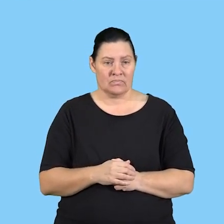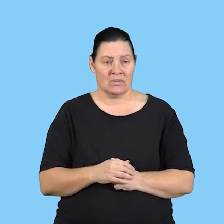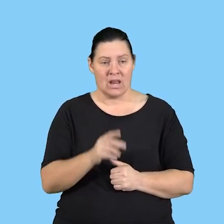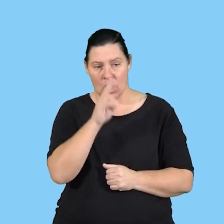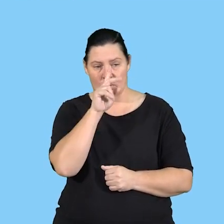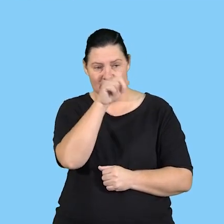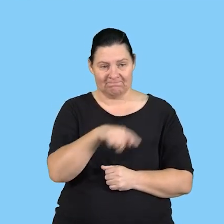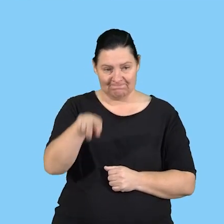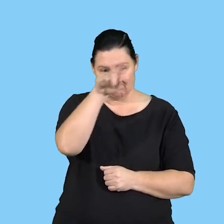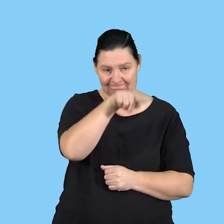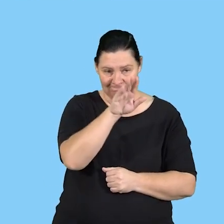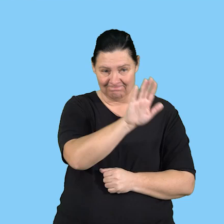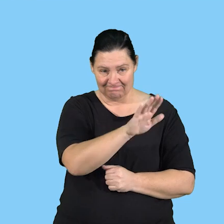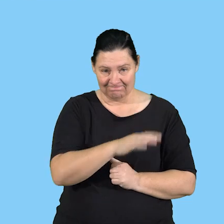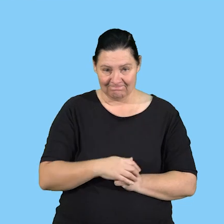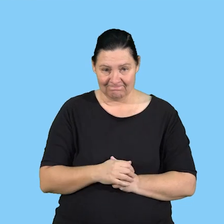2022. Have a look at that,